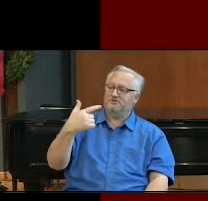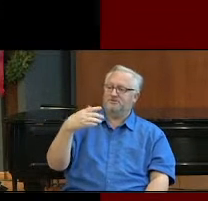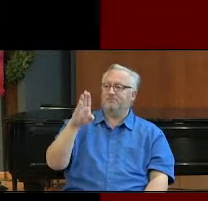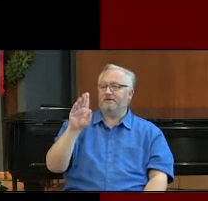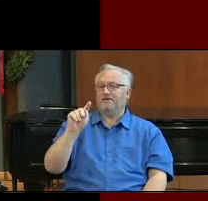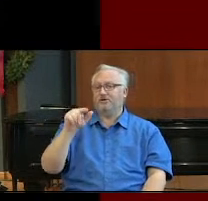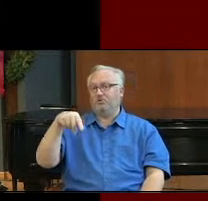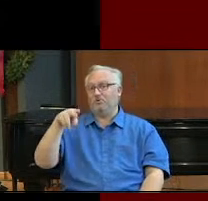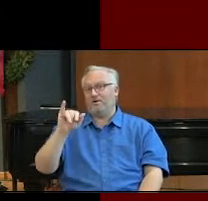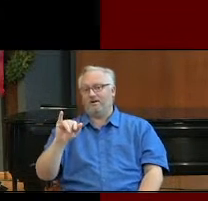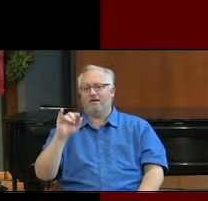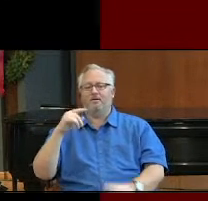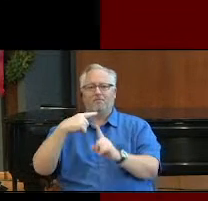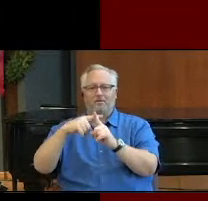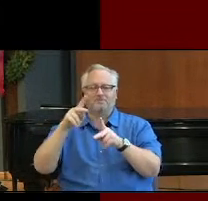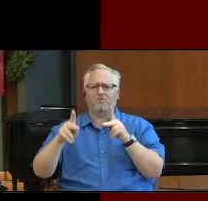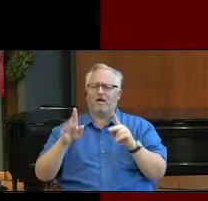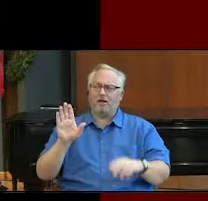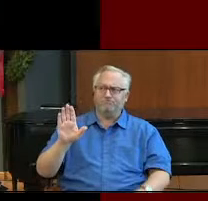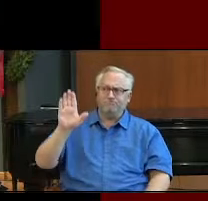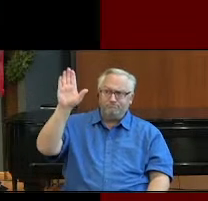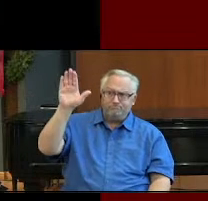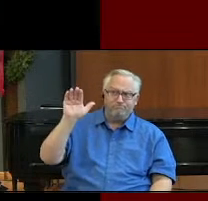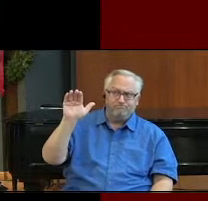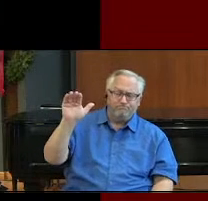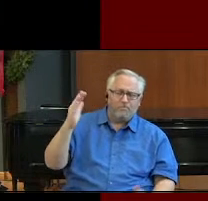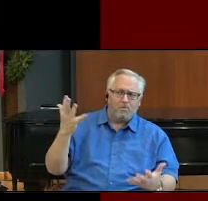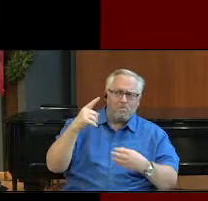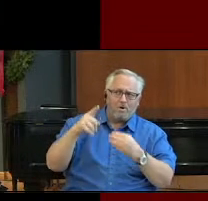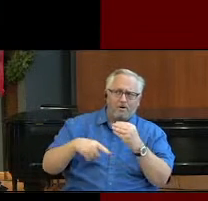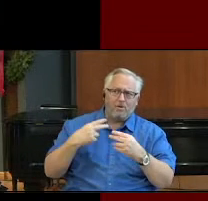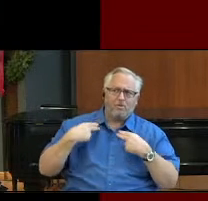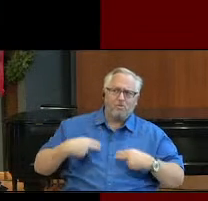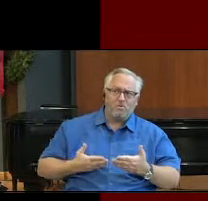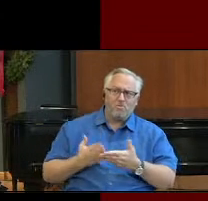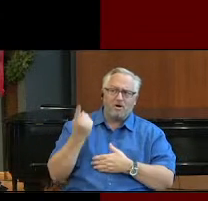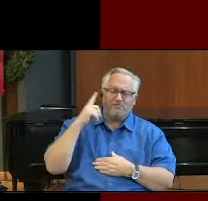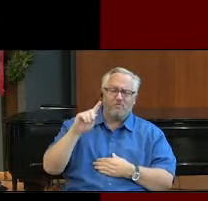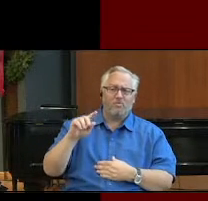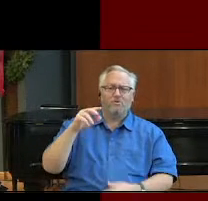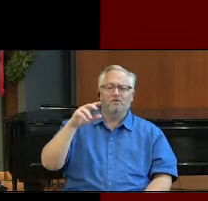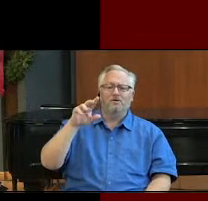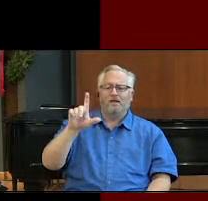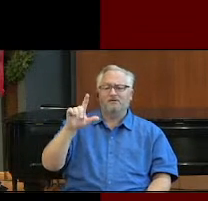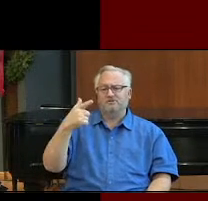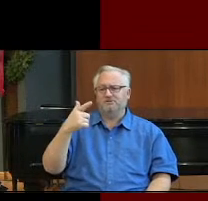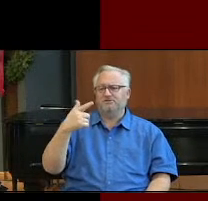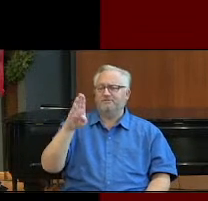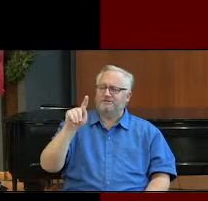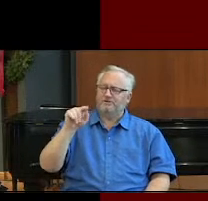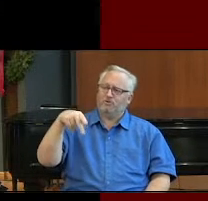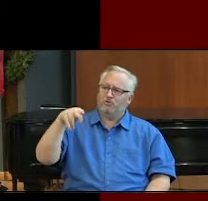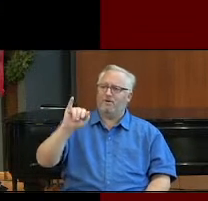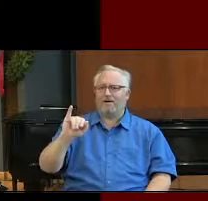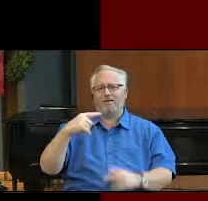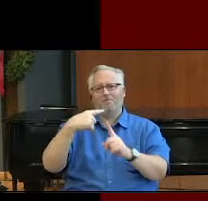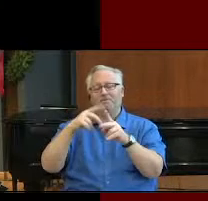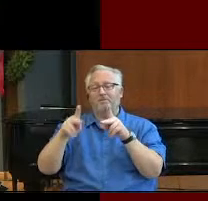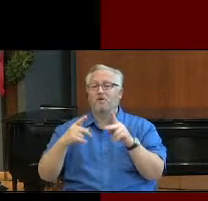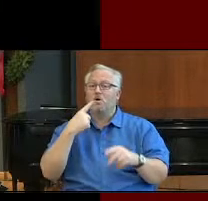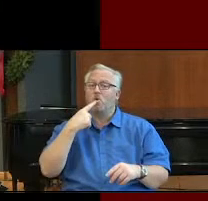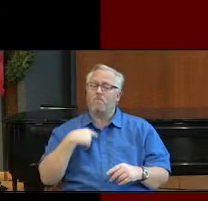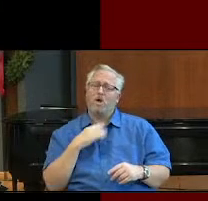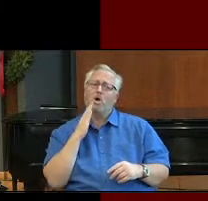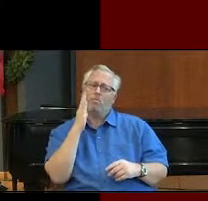people. I raised my hand and asked, what about the human rights of LGBTIQ+ people? I was told,